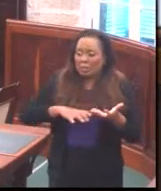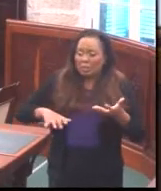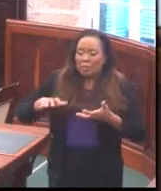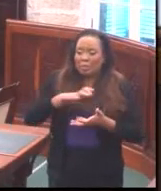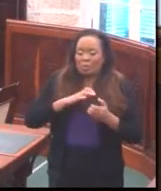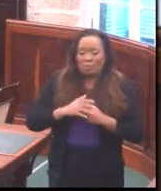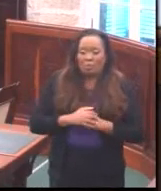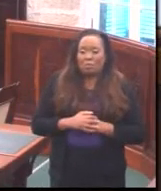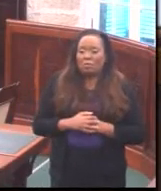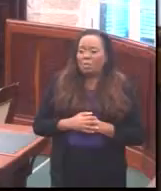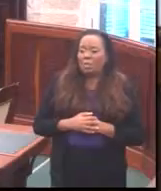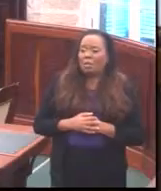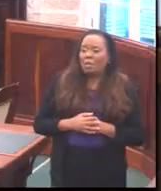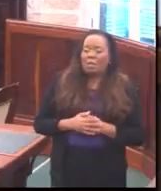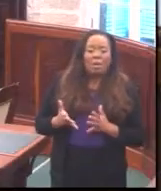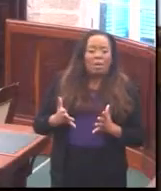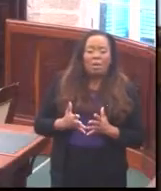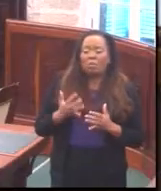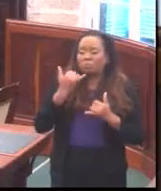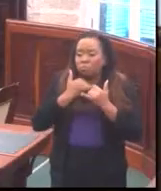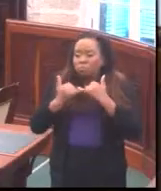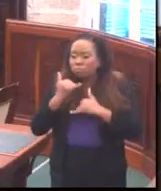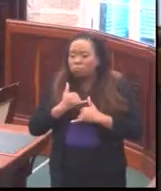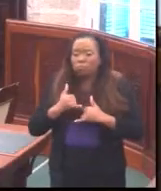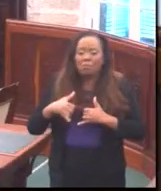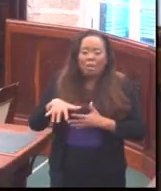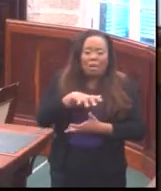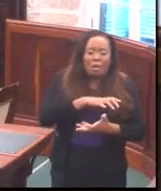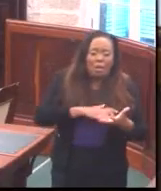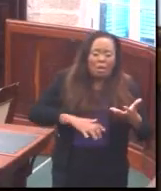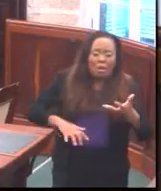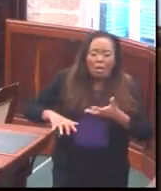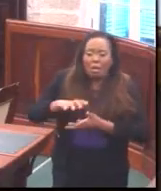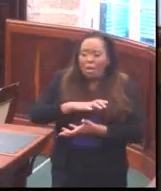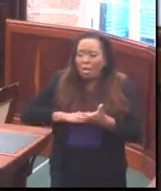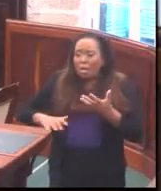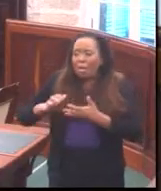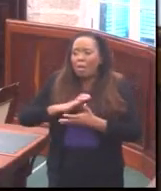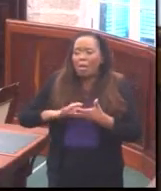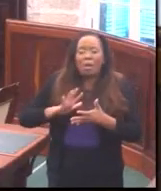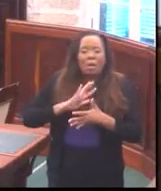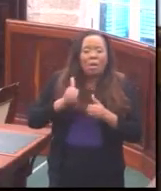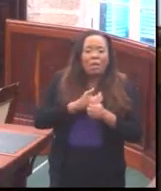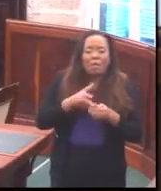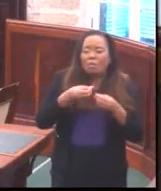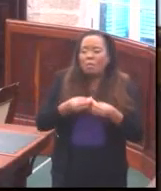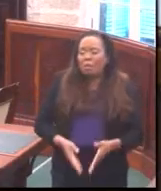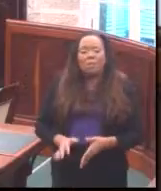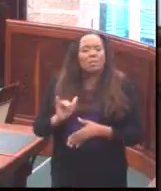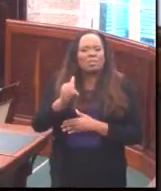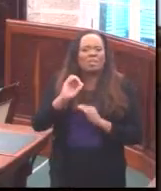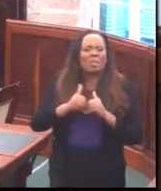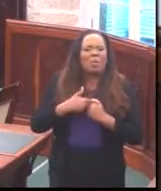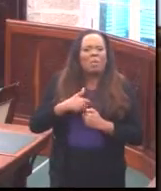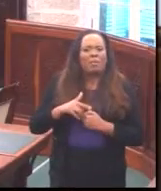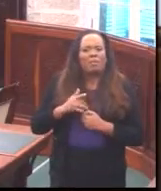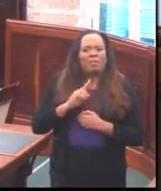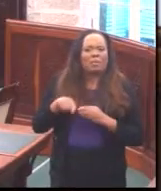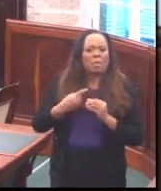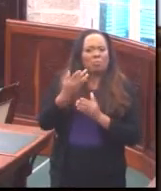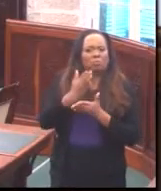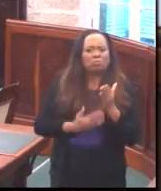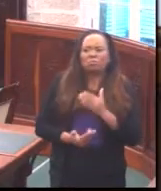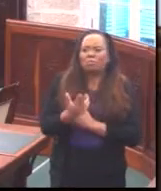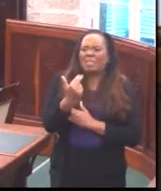Ruin upon ruin, route on route, confusion worse confounded, John Milton Paradise Lost. That is how I characterize Section